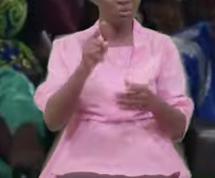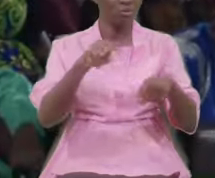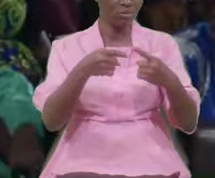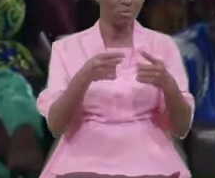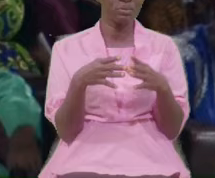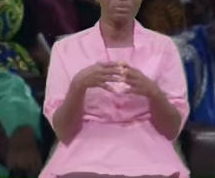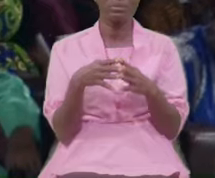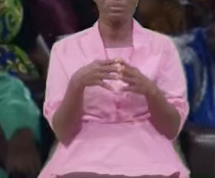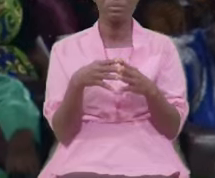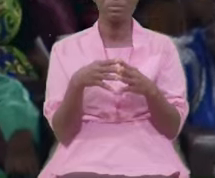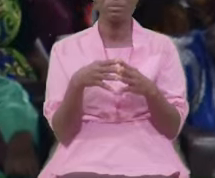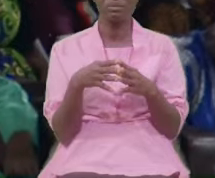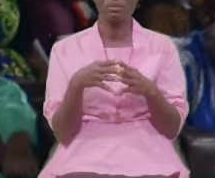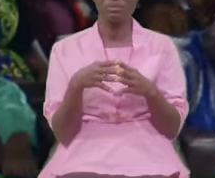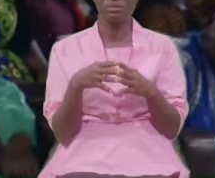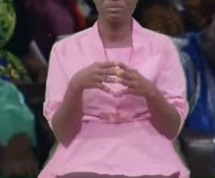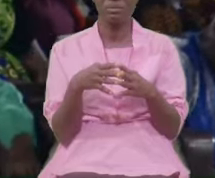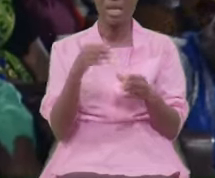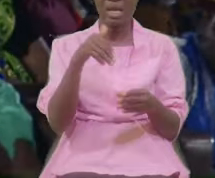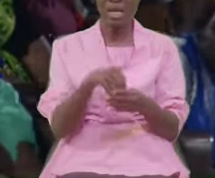pagtat in p